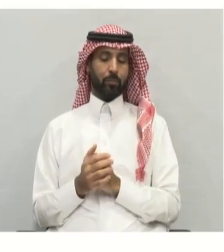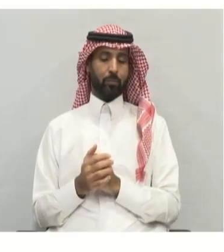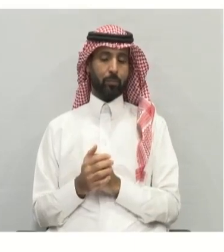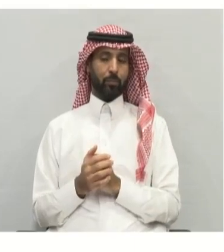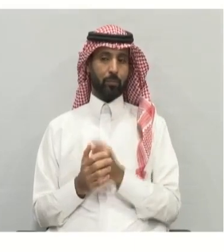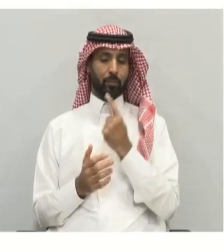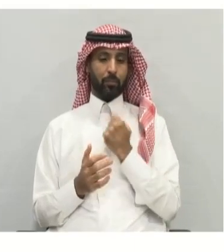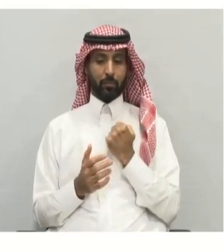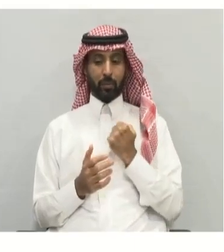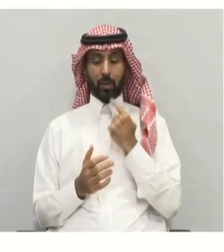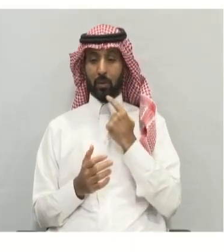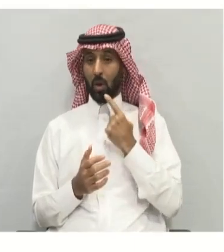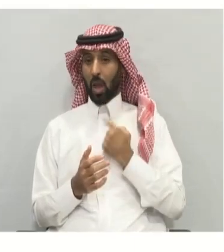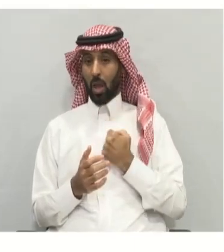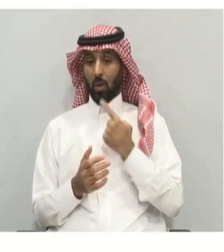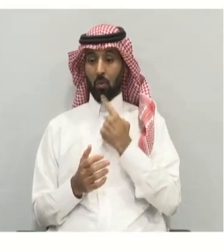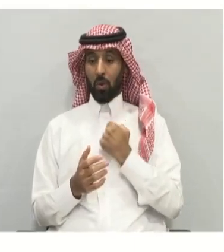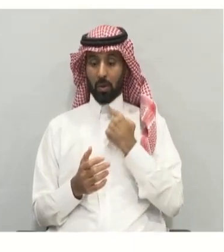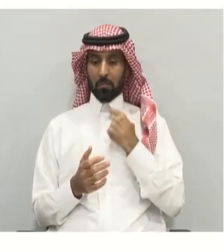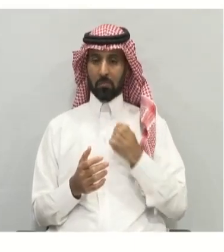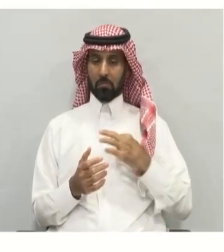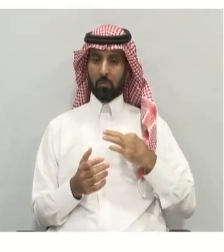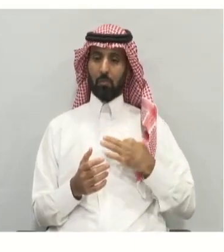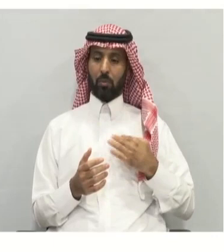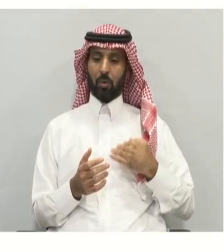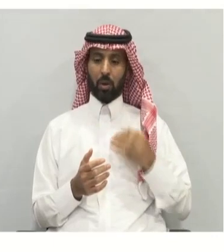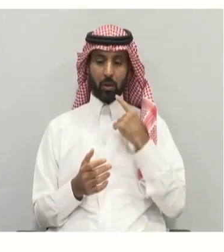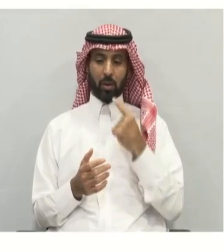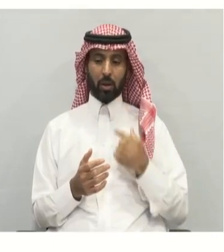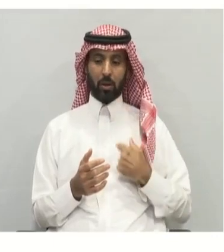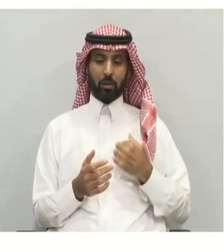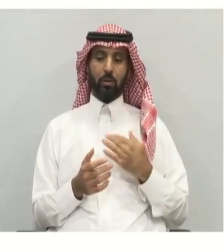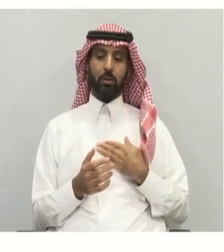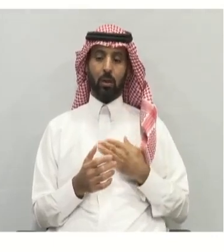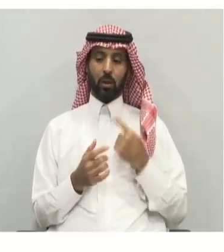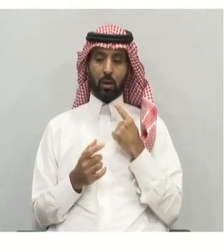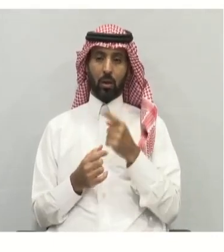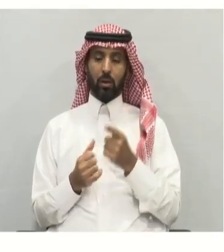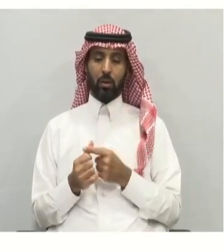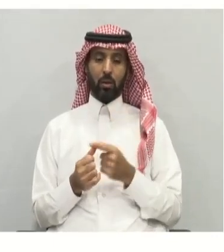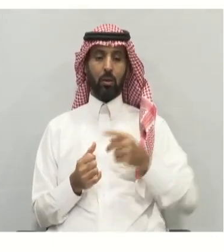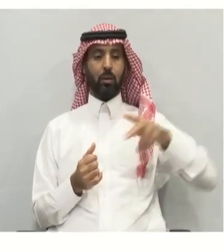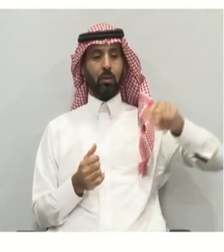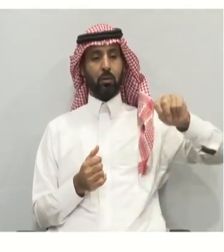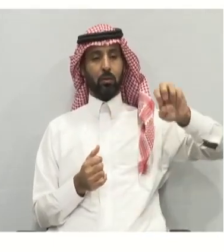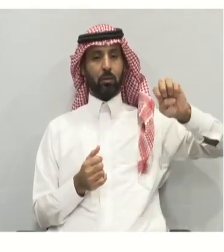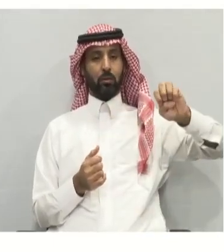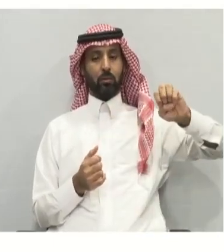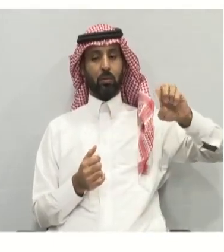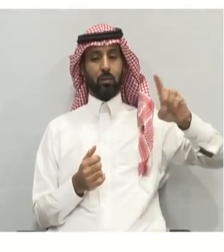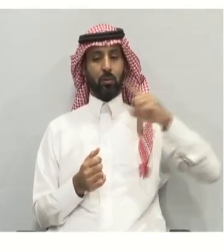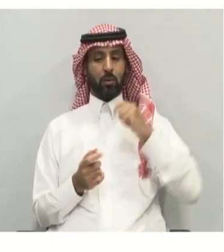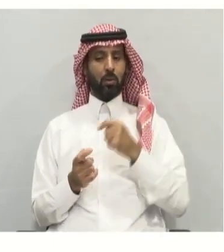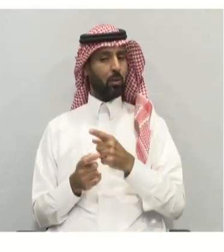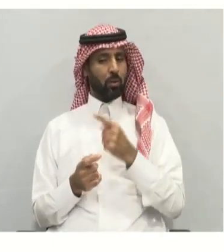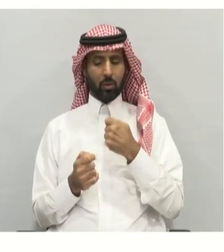about need, want, and like, plus infinitive. And we gave examples like this. What do we need to buy